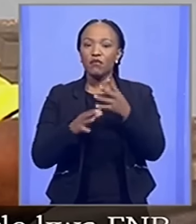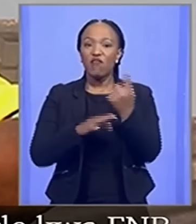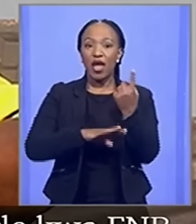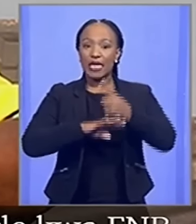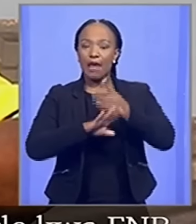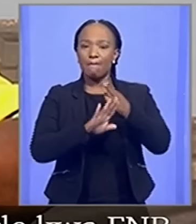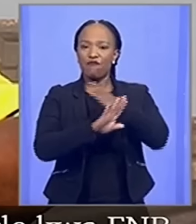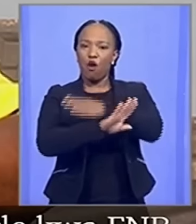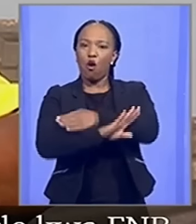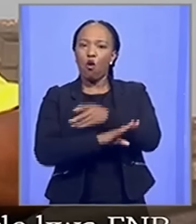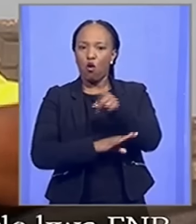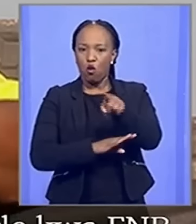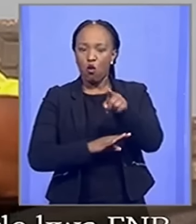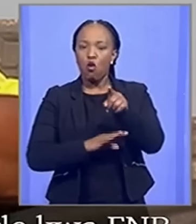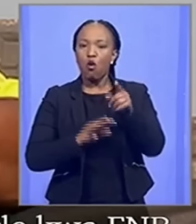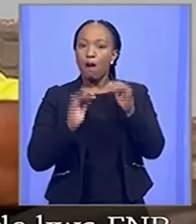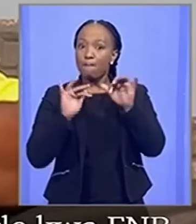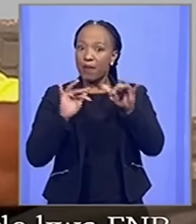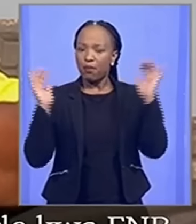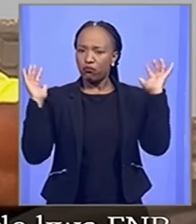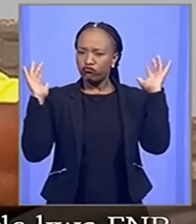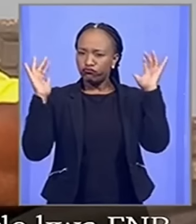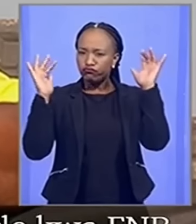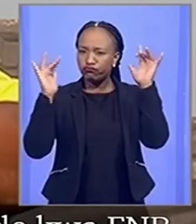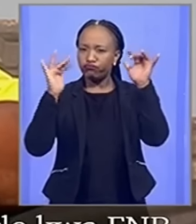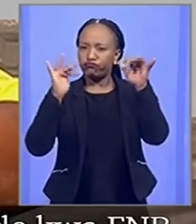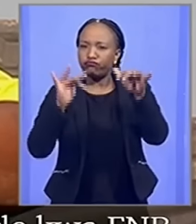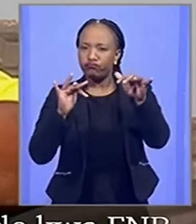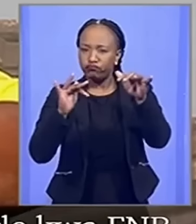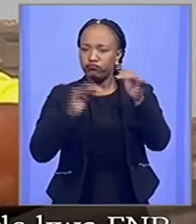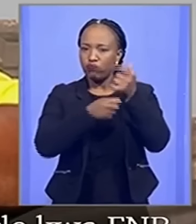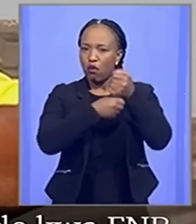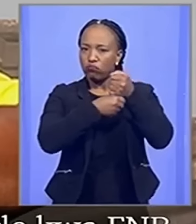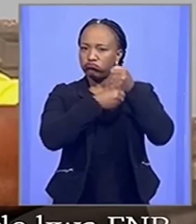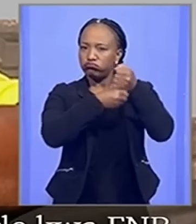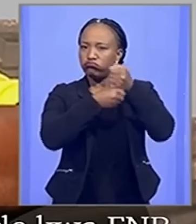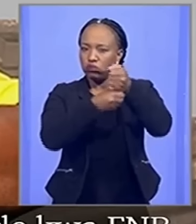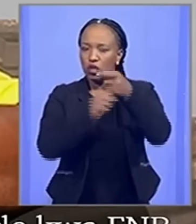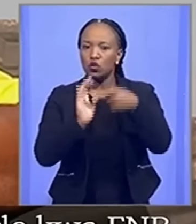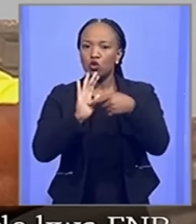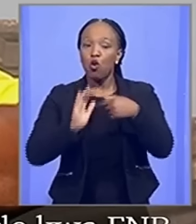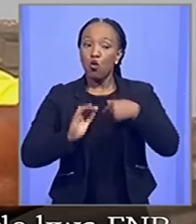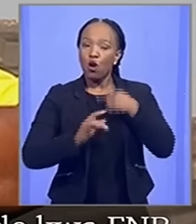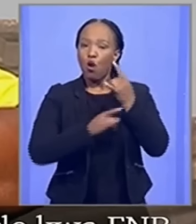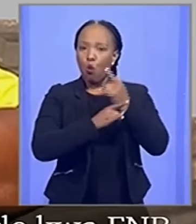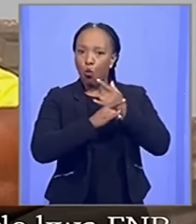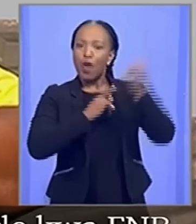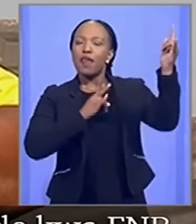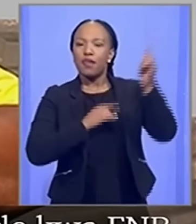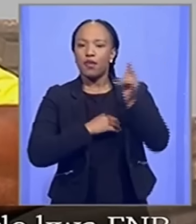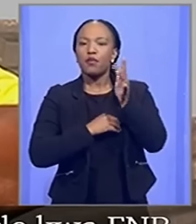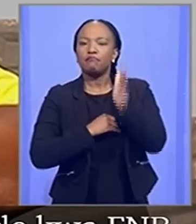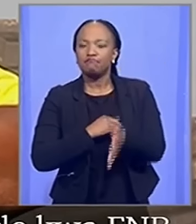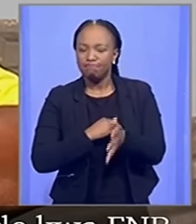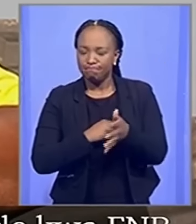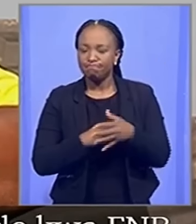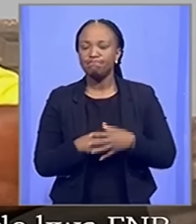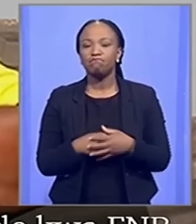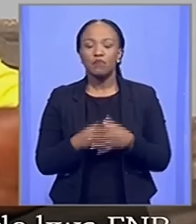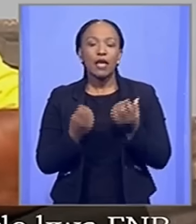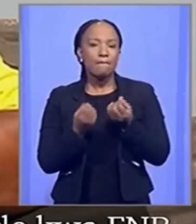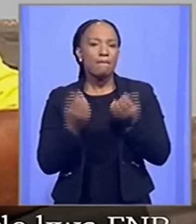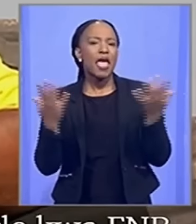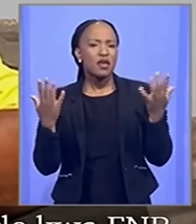rally when we will be showing that we are going to win. In many ways, we have also come